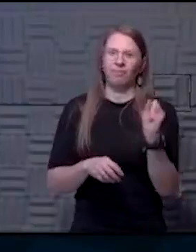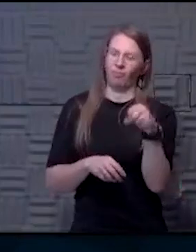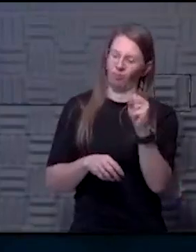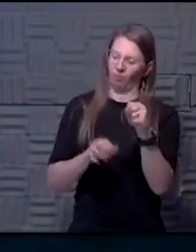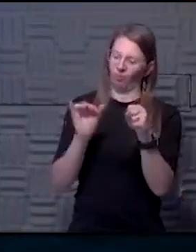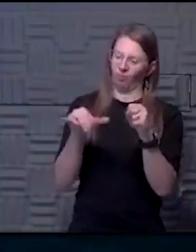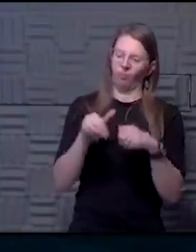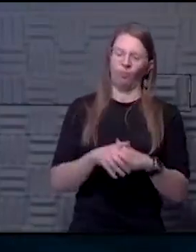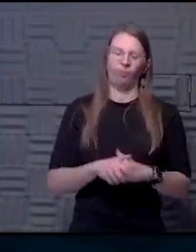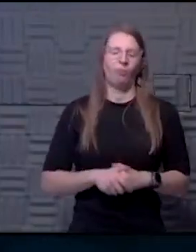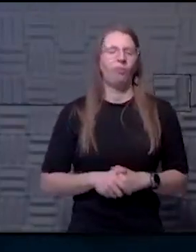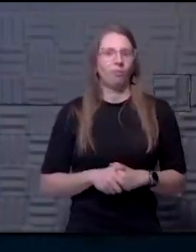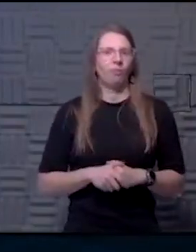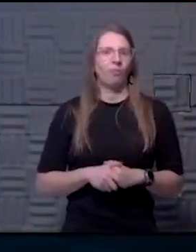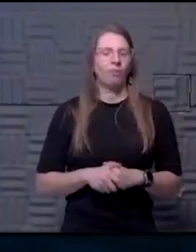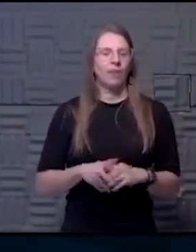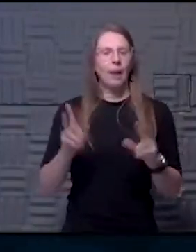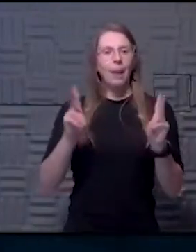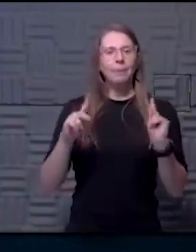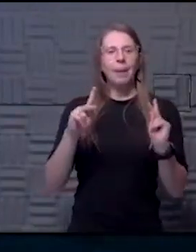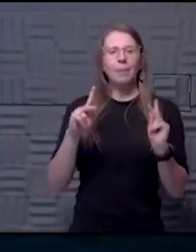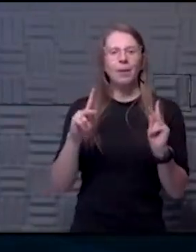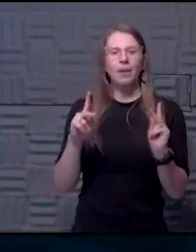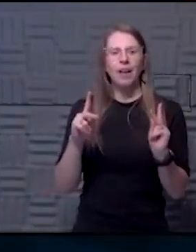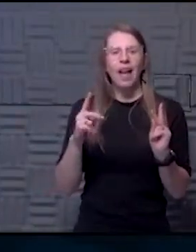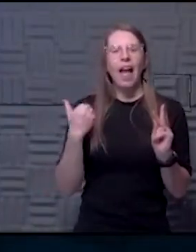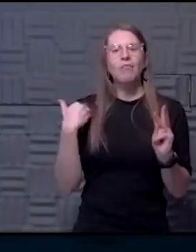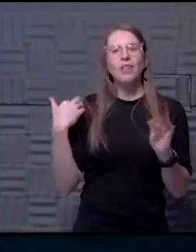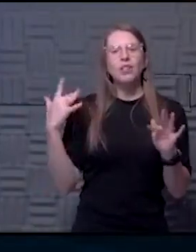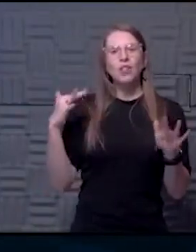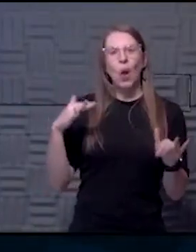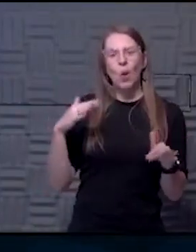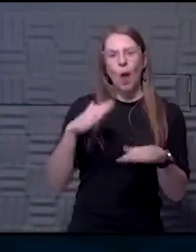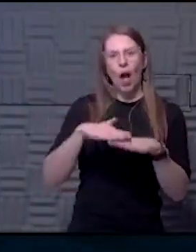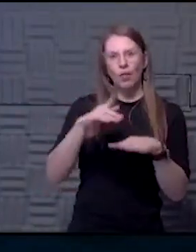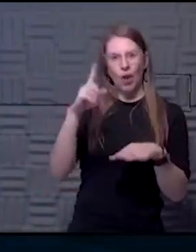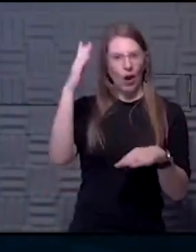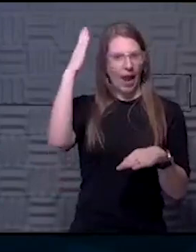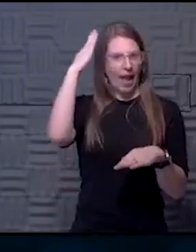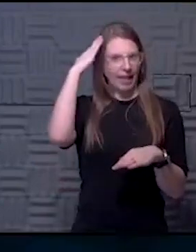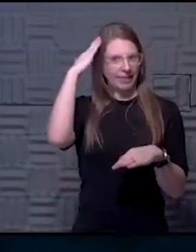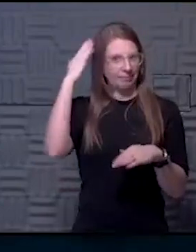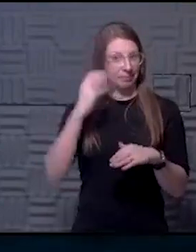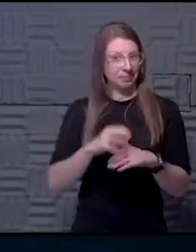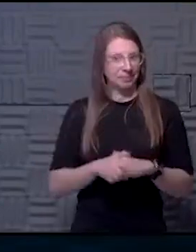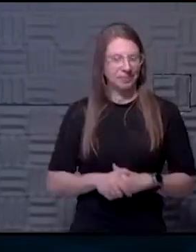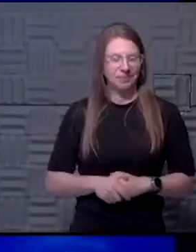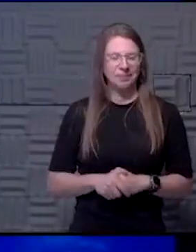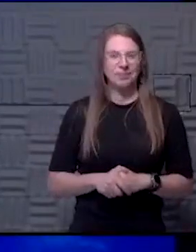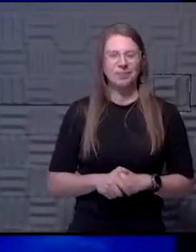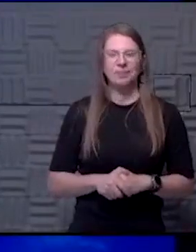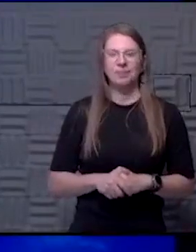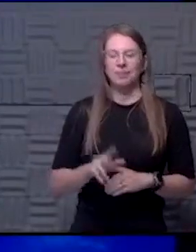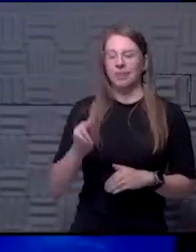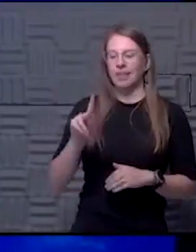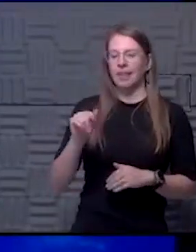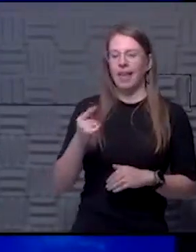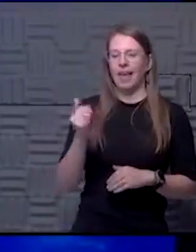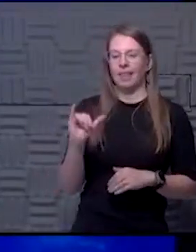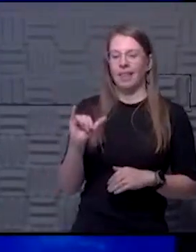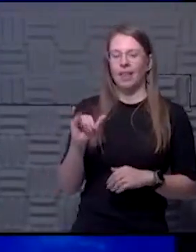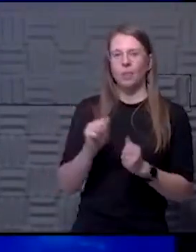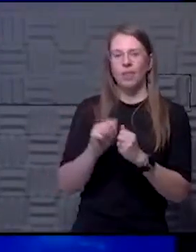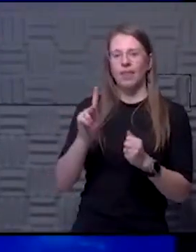that. It's people that have snow on their head, like Mickey. That's it. Kathy Quinn with